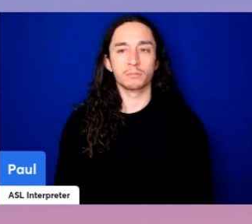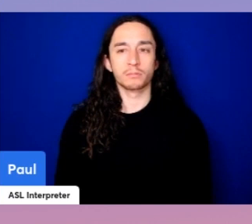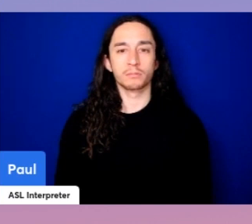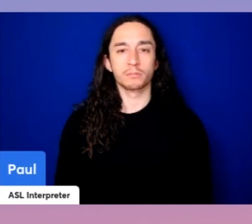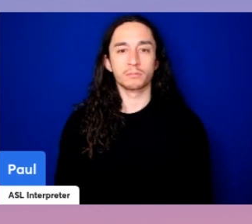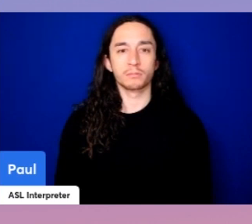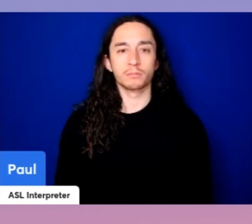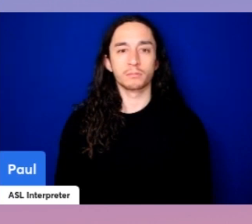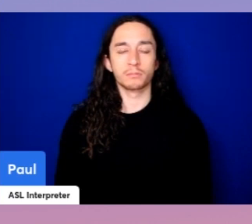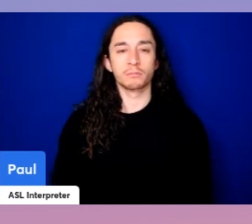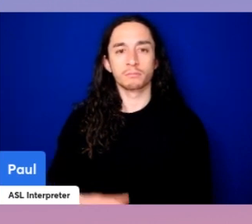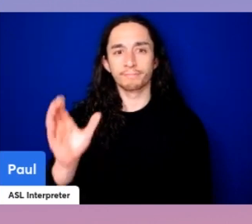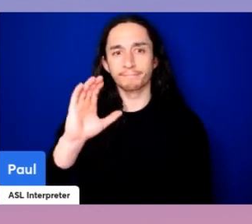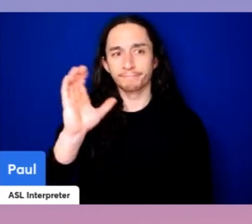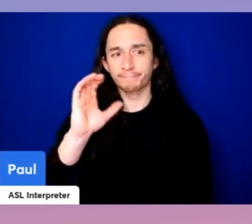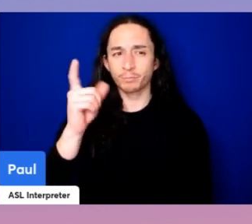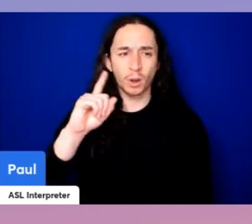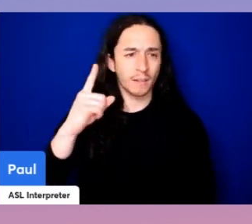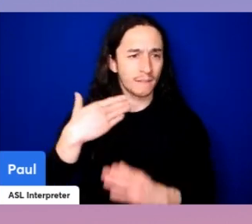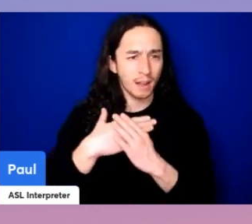Where is it? Okay. Oh, it's